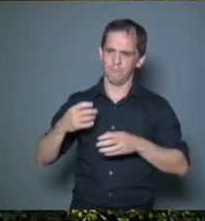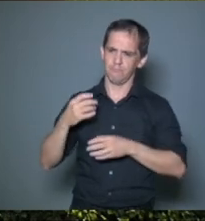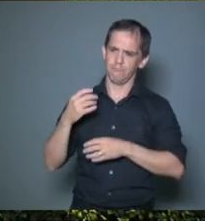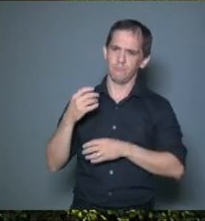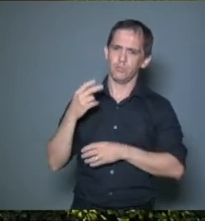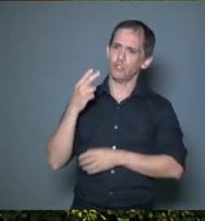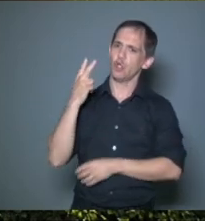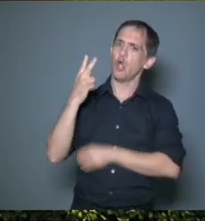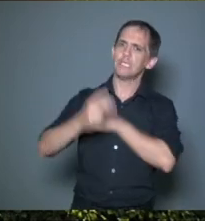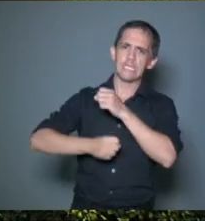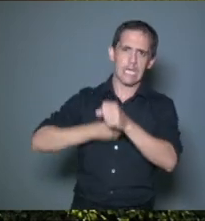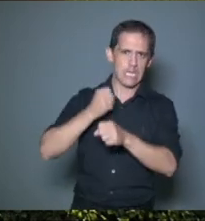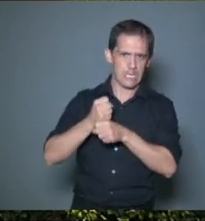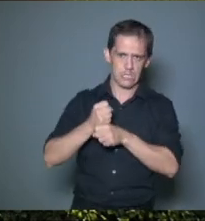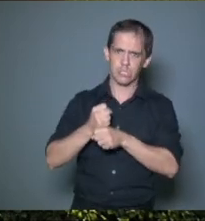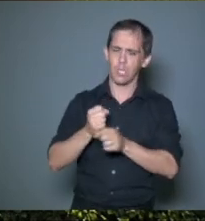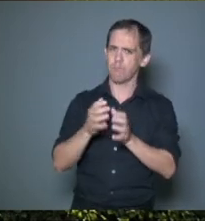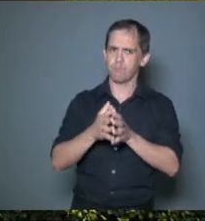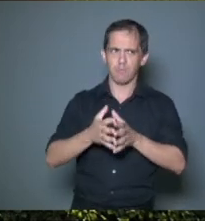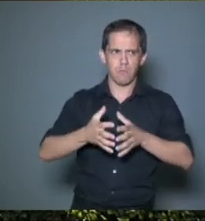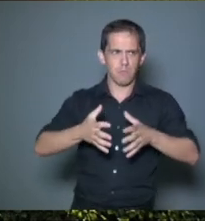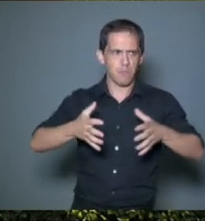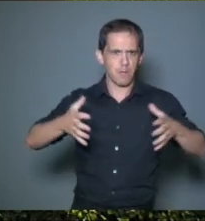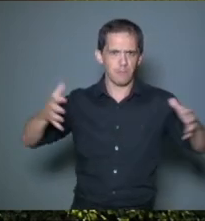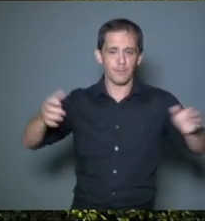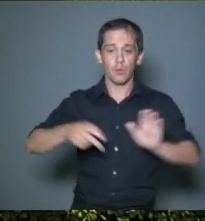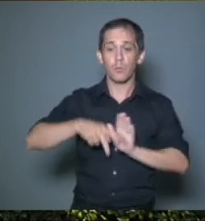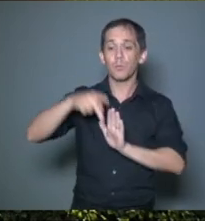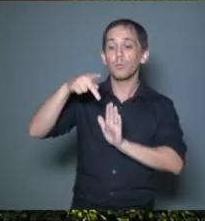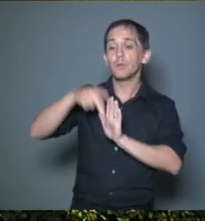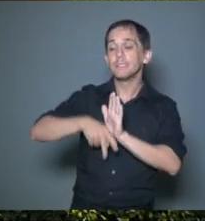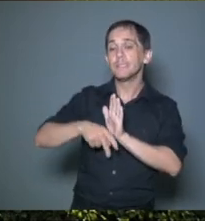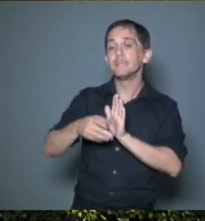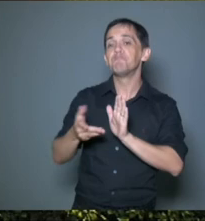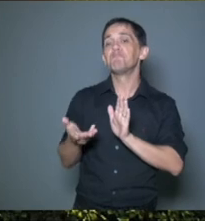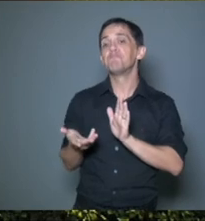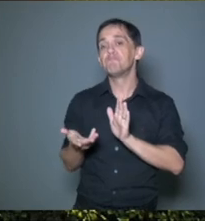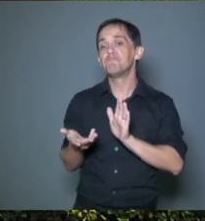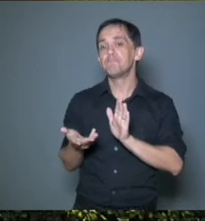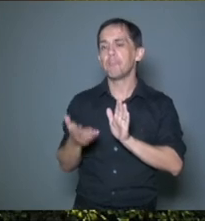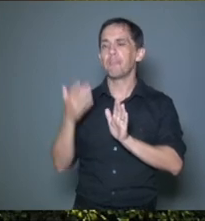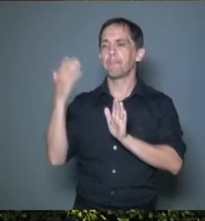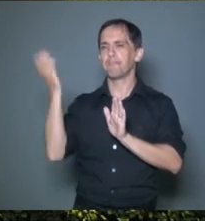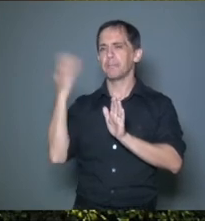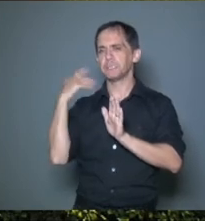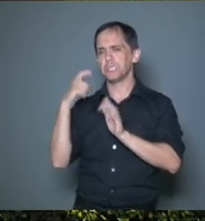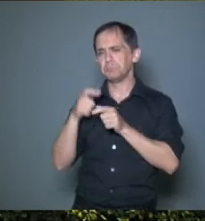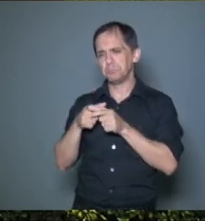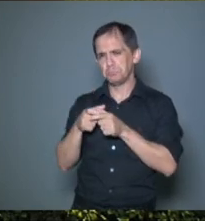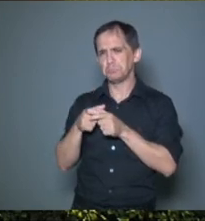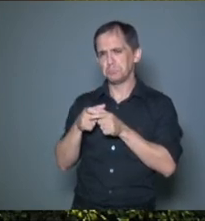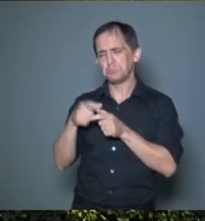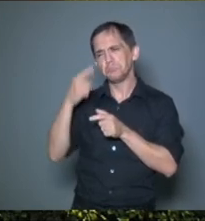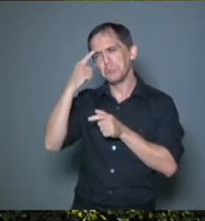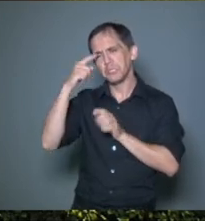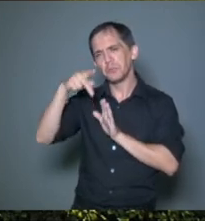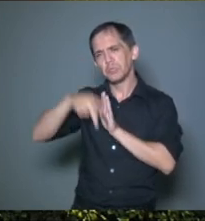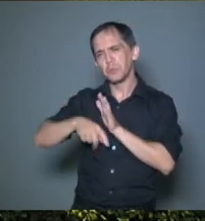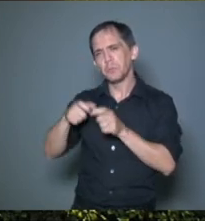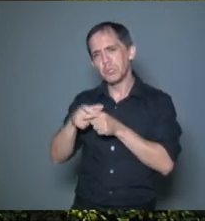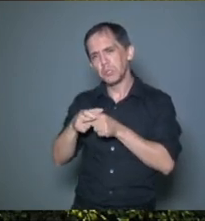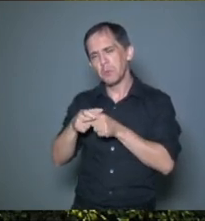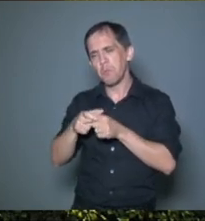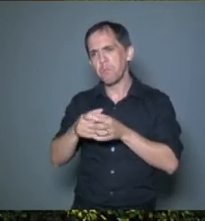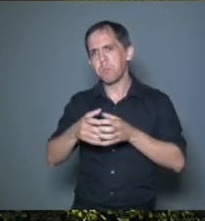in the past 2 years. The size of that project, I imagine,